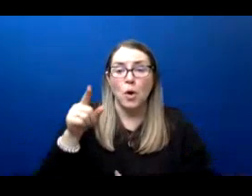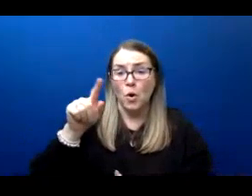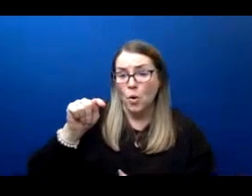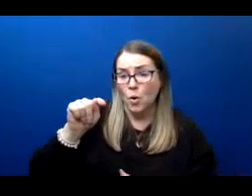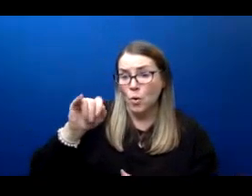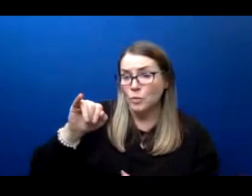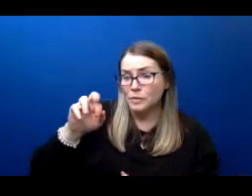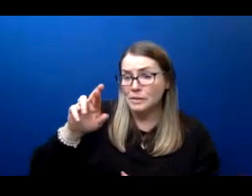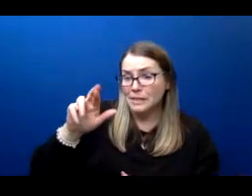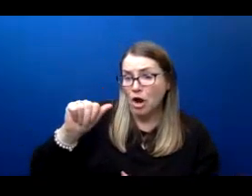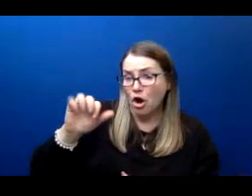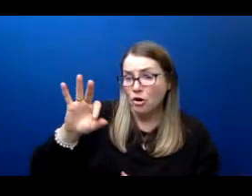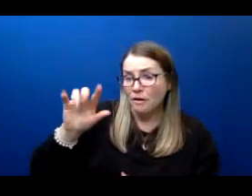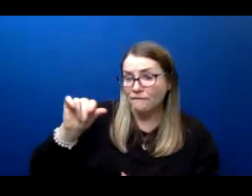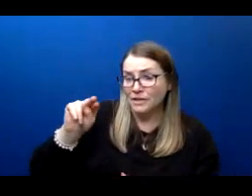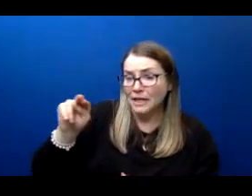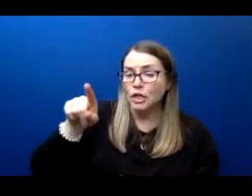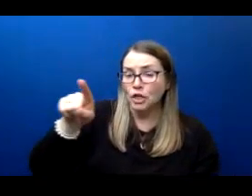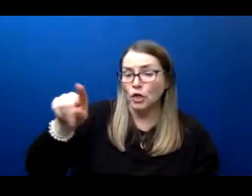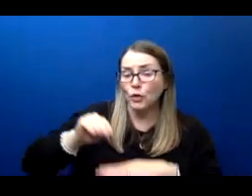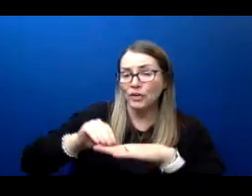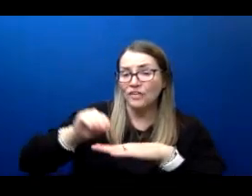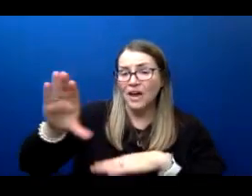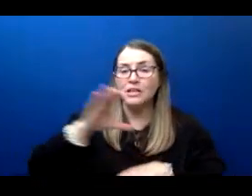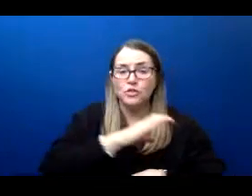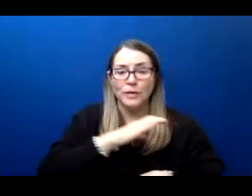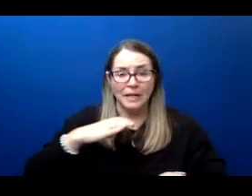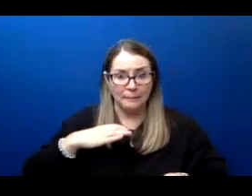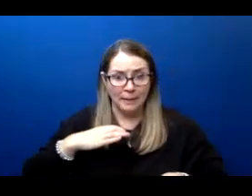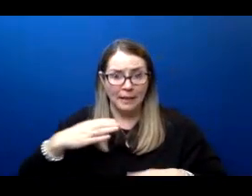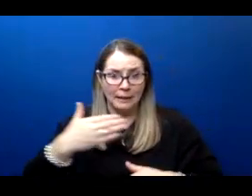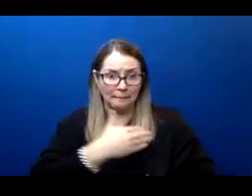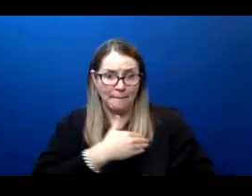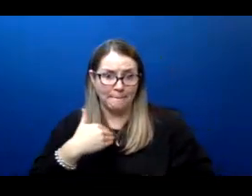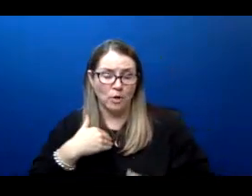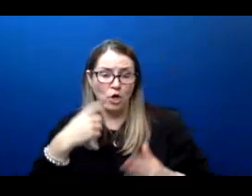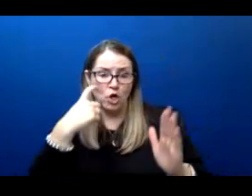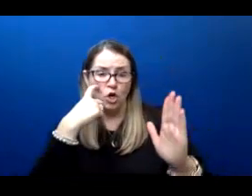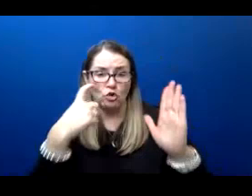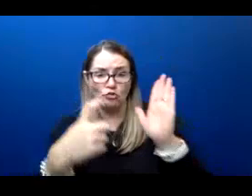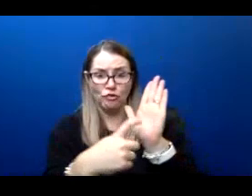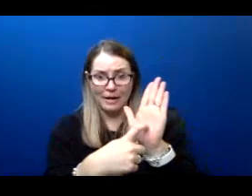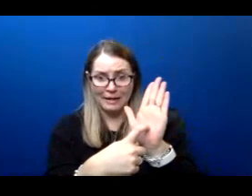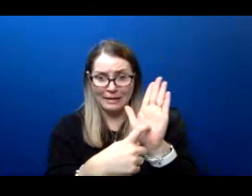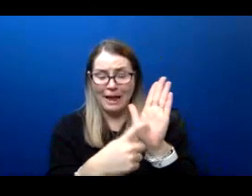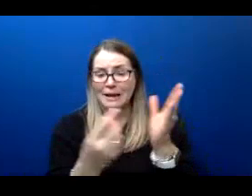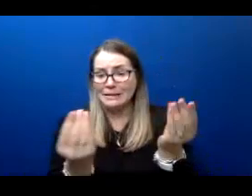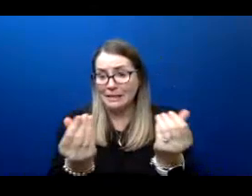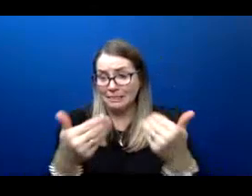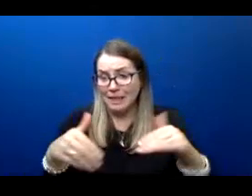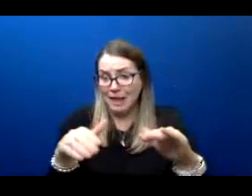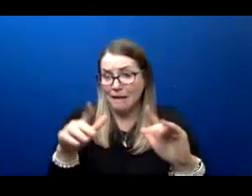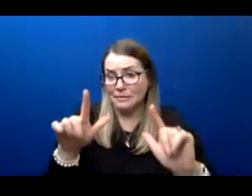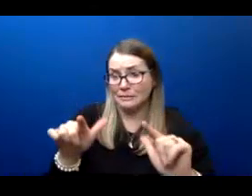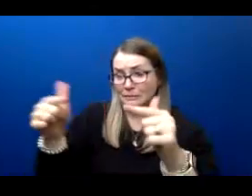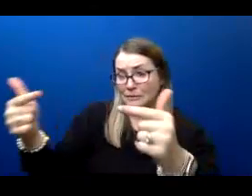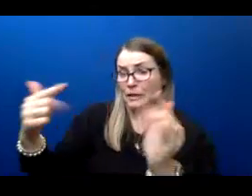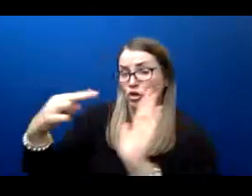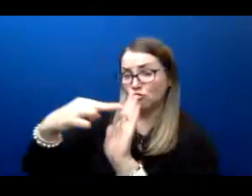advisory committee member who would be reading the acknowledgement today. So with that said, I'd like to go ahead and turn it over to you for reading of our